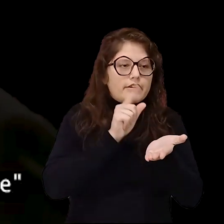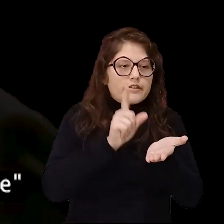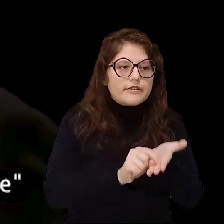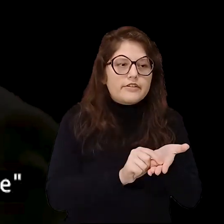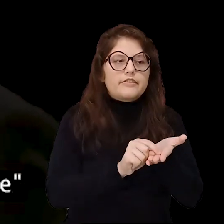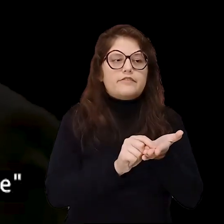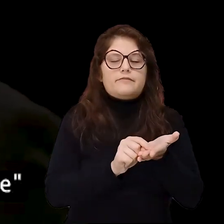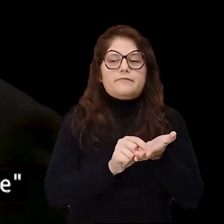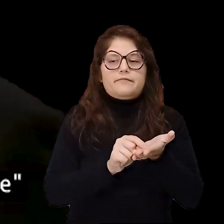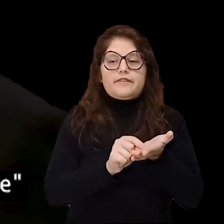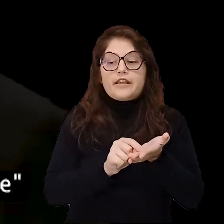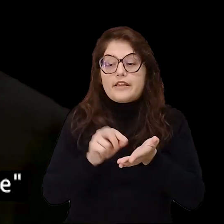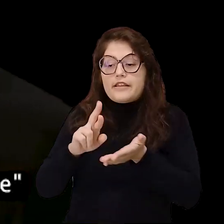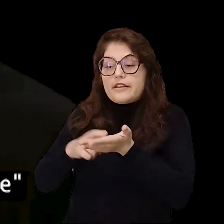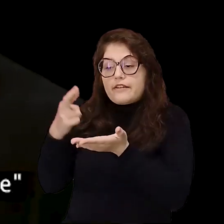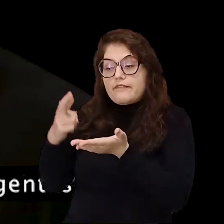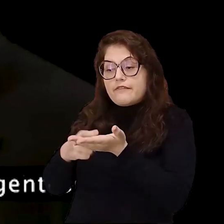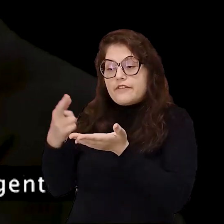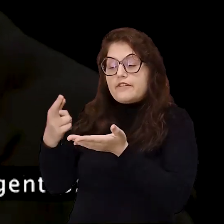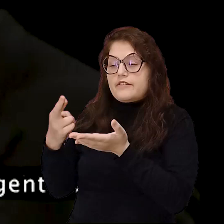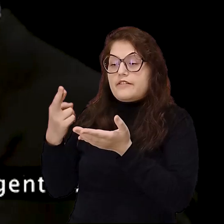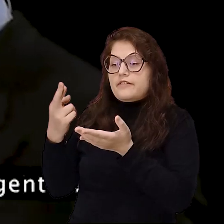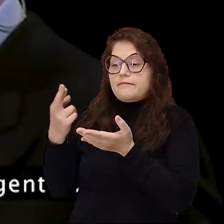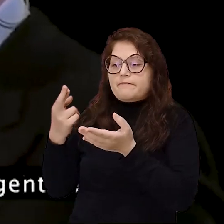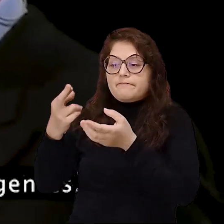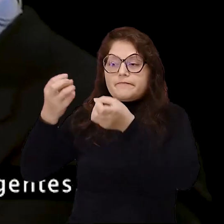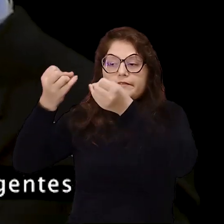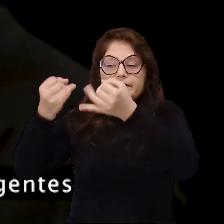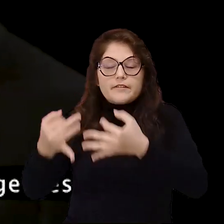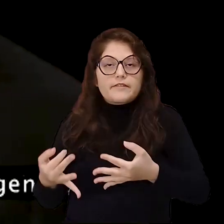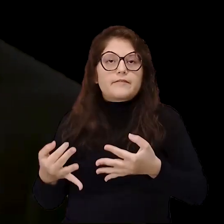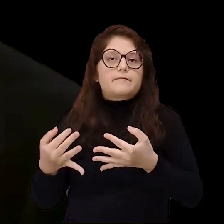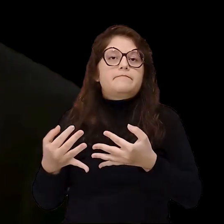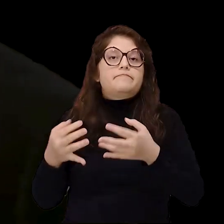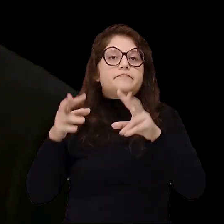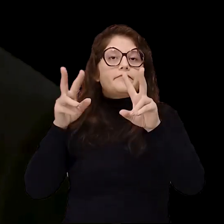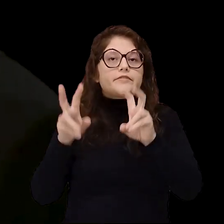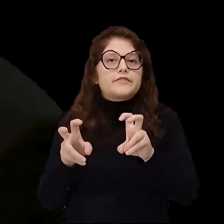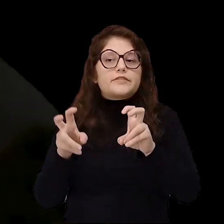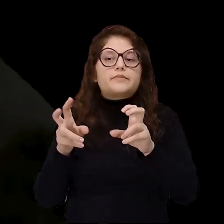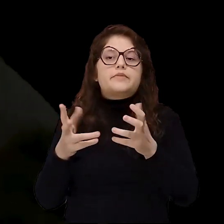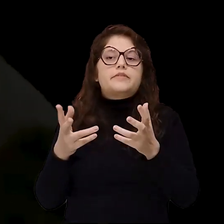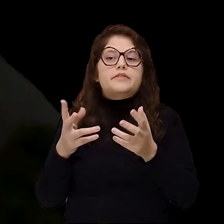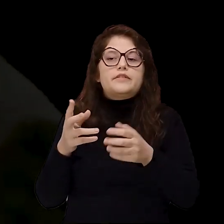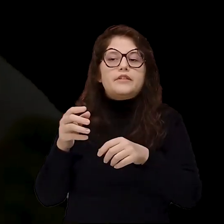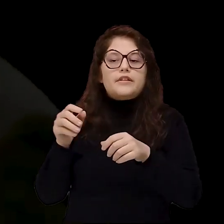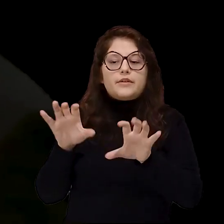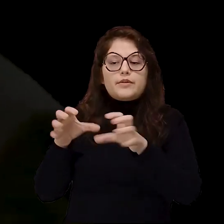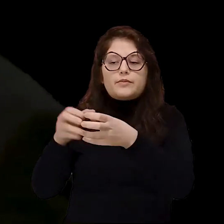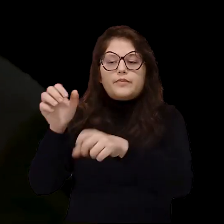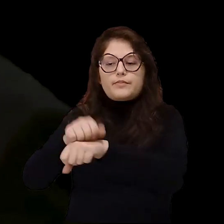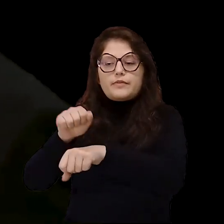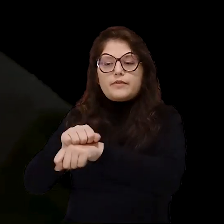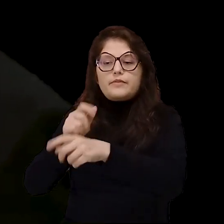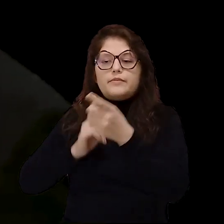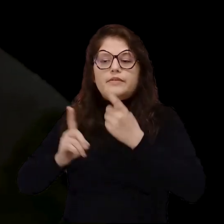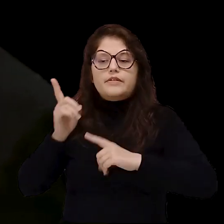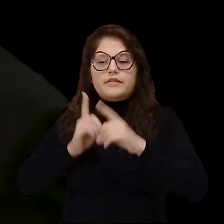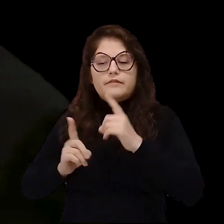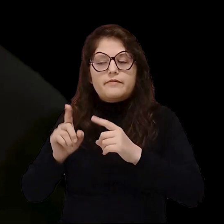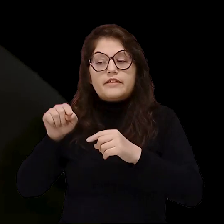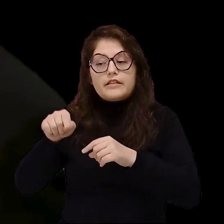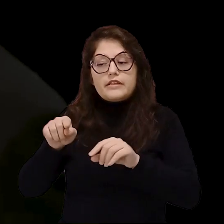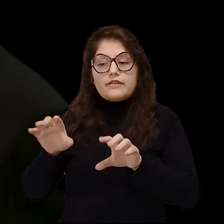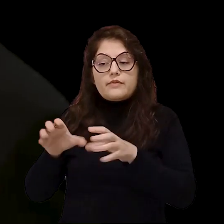article. And so I got a commission from the New York Times Magazine to write about depression among the indigent. And I turned in my story, and my editor called me and said,